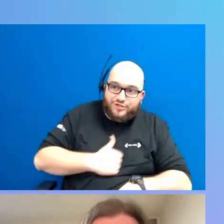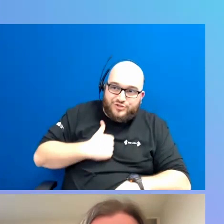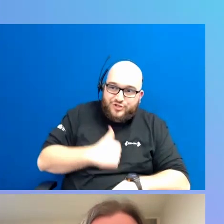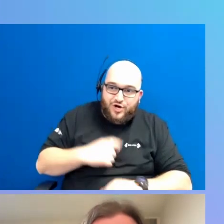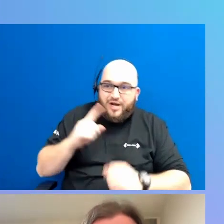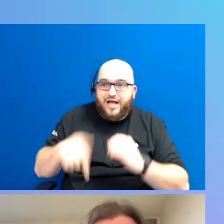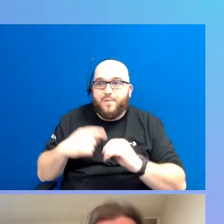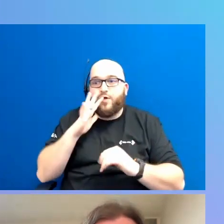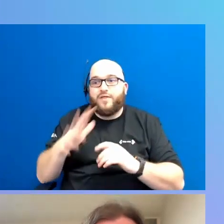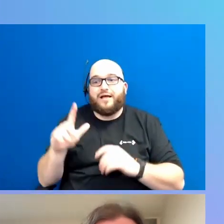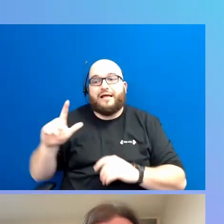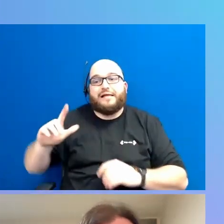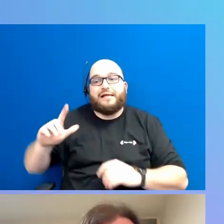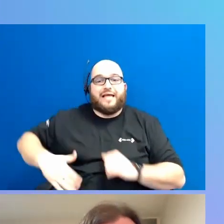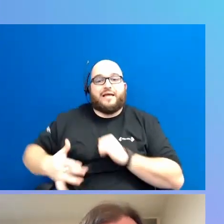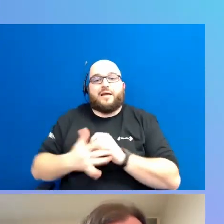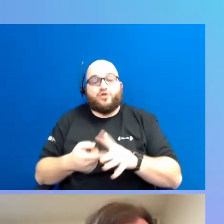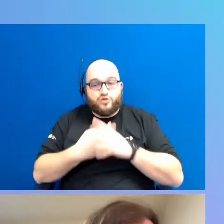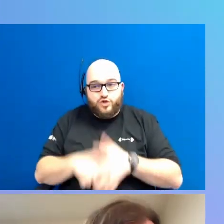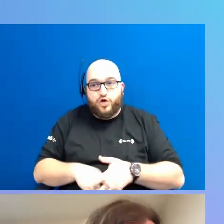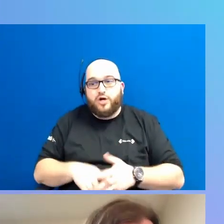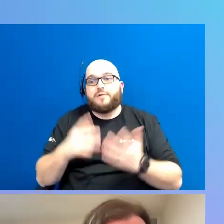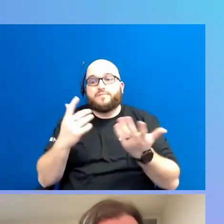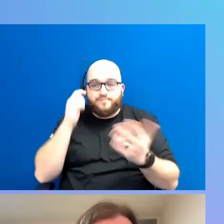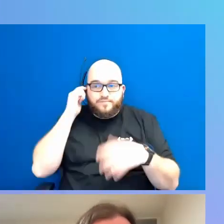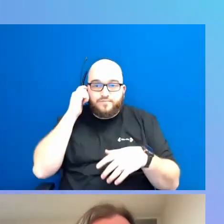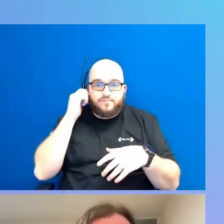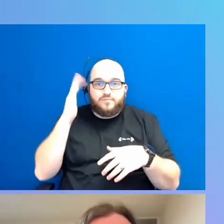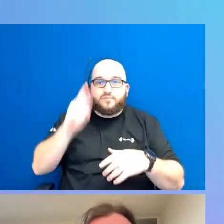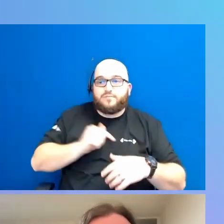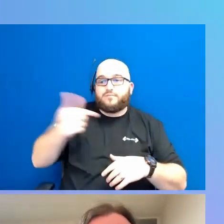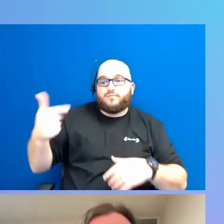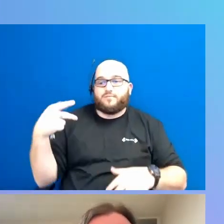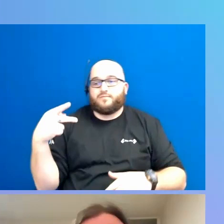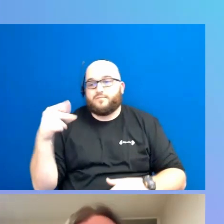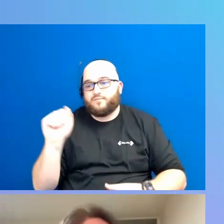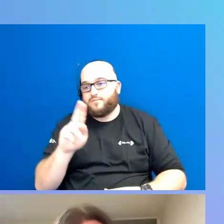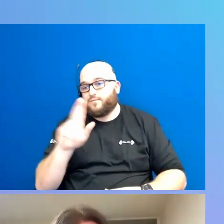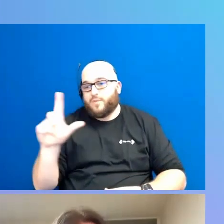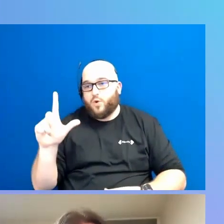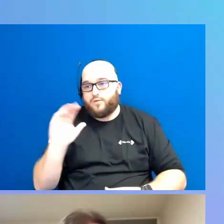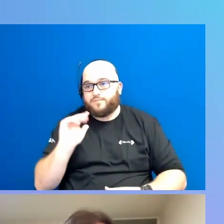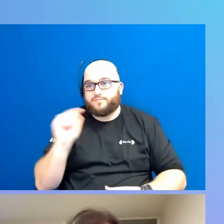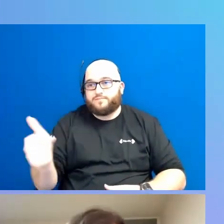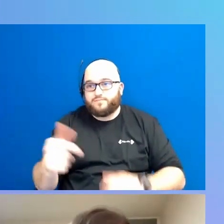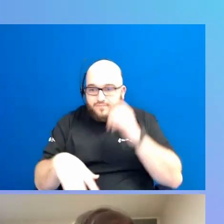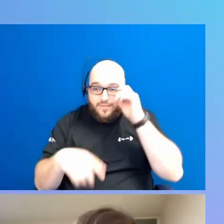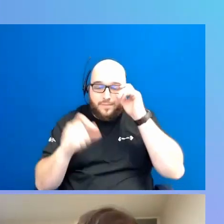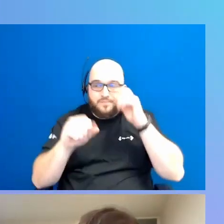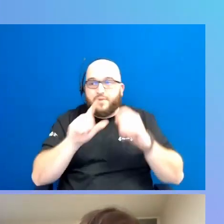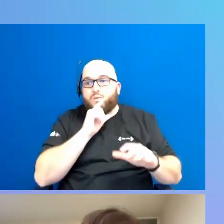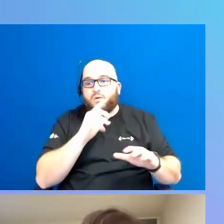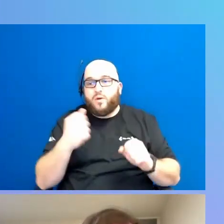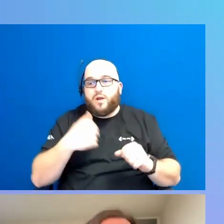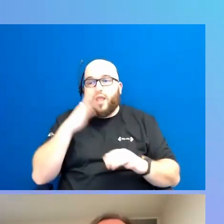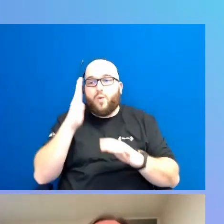late tech start. Thank you. I'm going to hand it back to Paul. Yes. Yeah, just really quick. I'll wrap